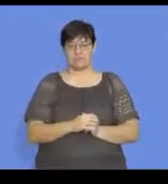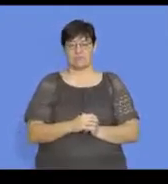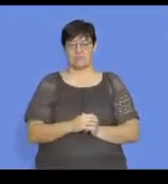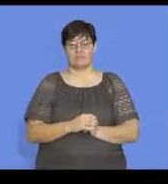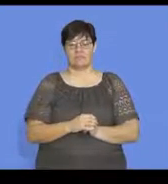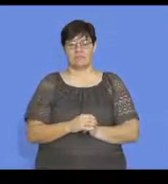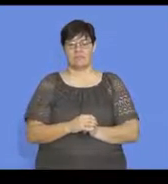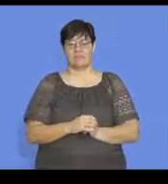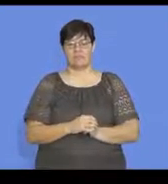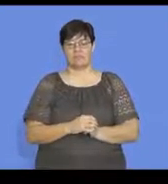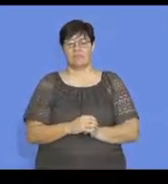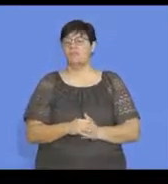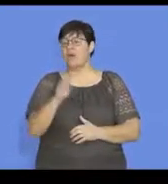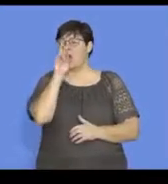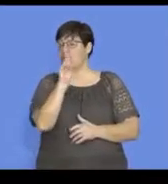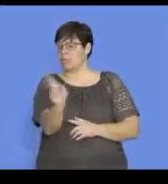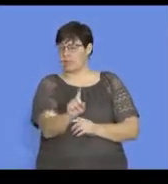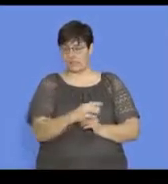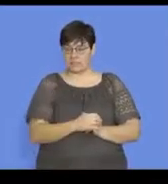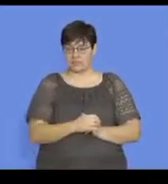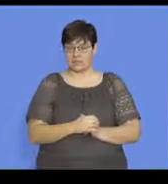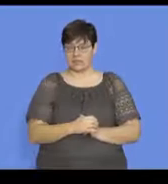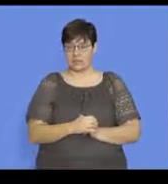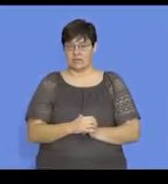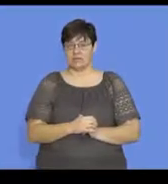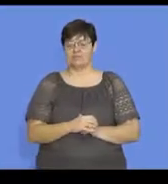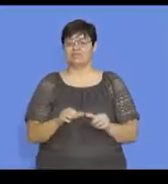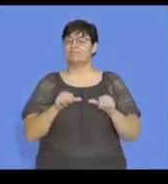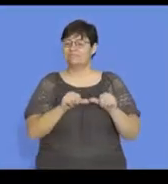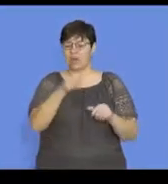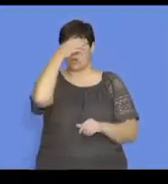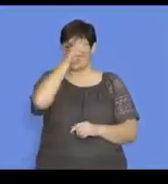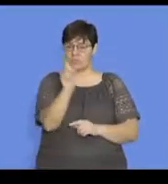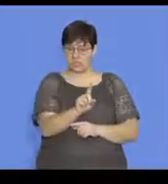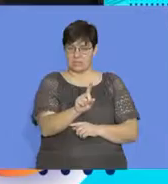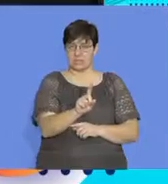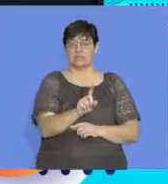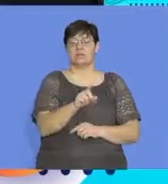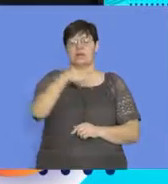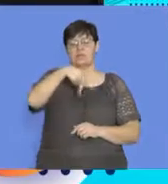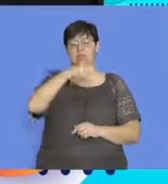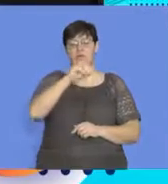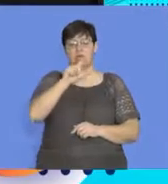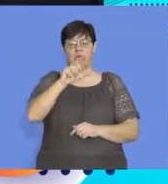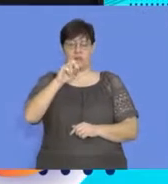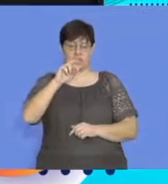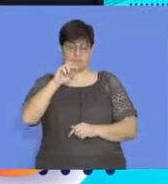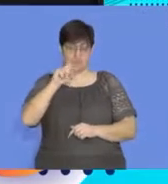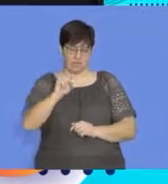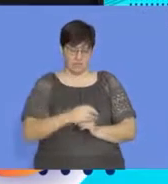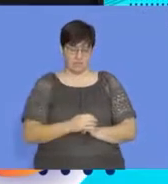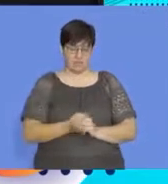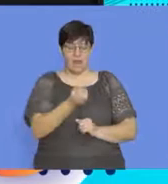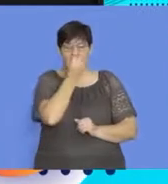Now, what we're going to look at now is we're going to carry on with this concept of pollination. And flowers and